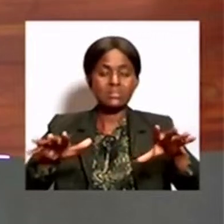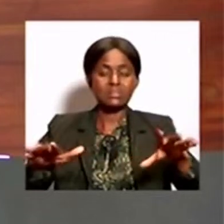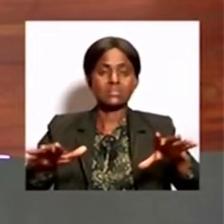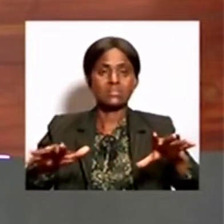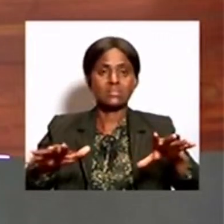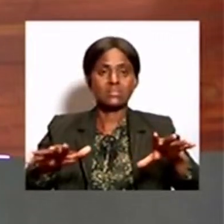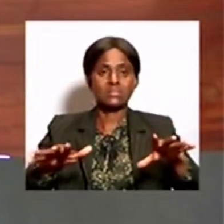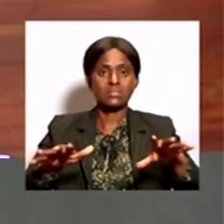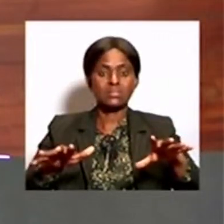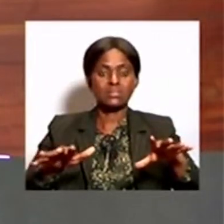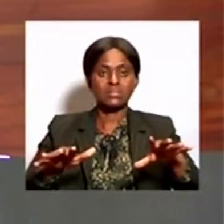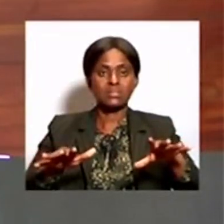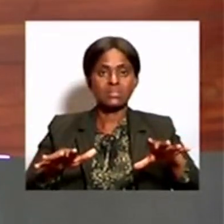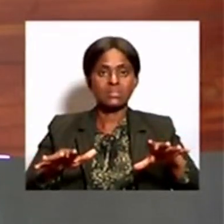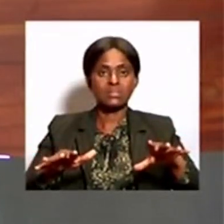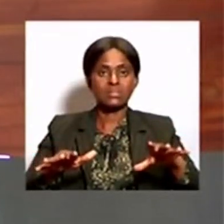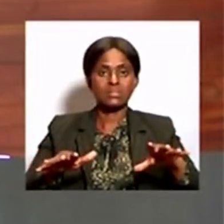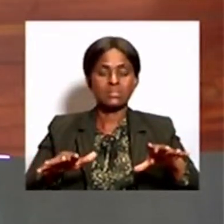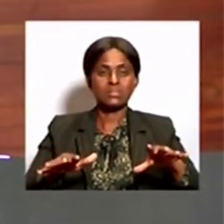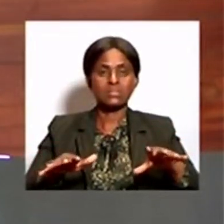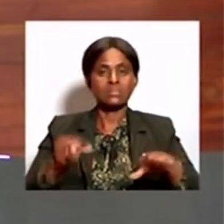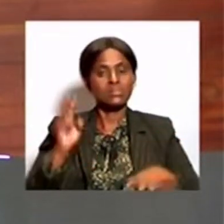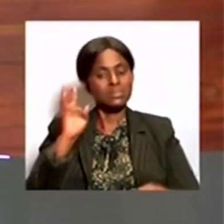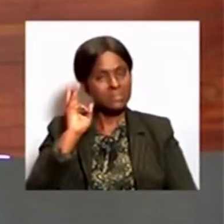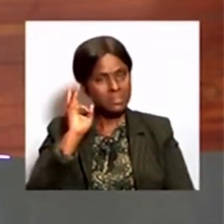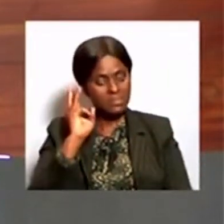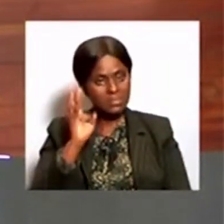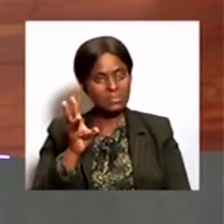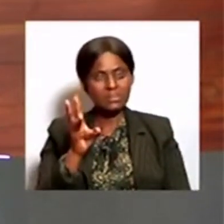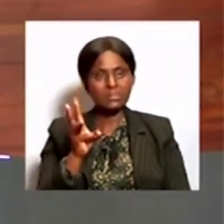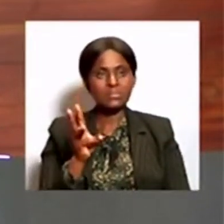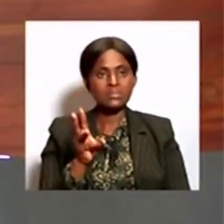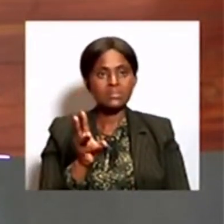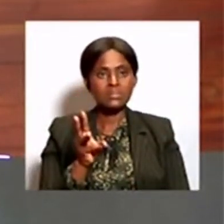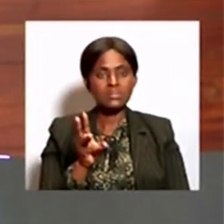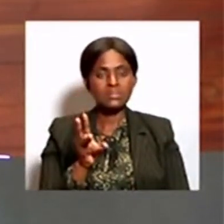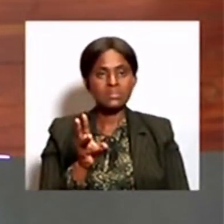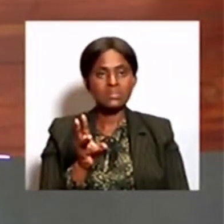it would take